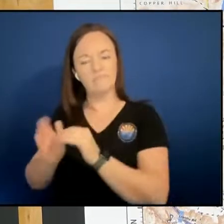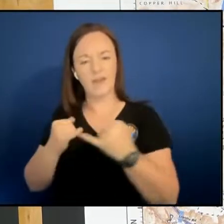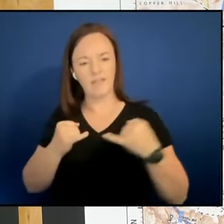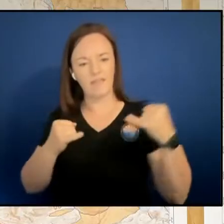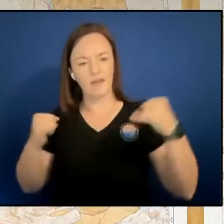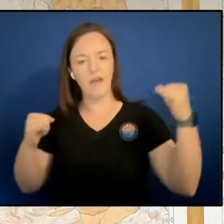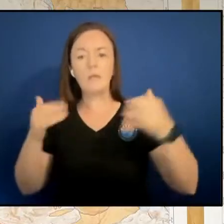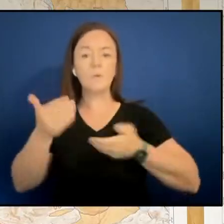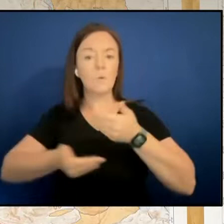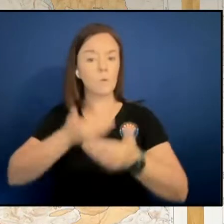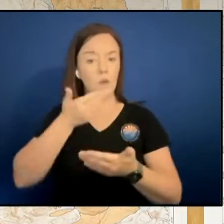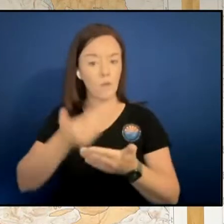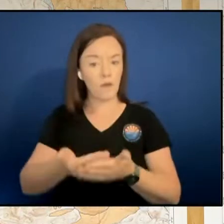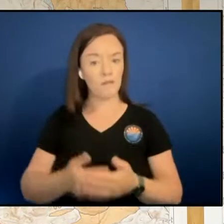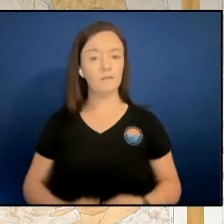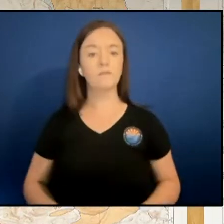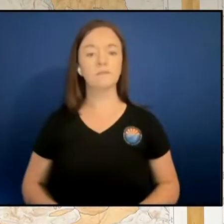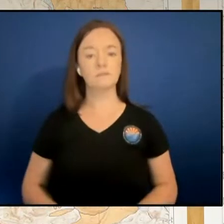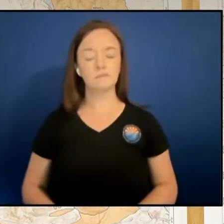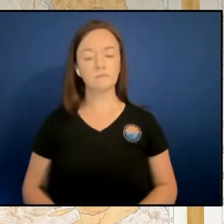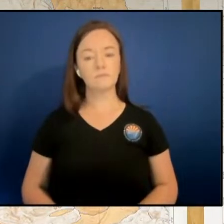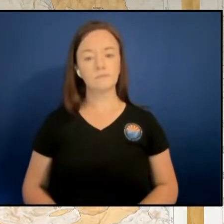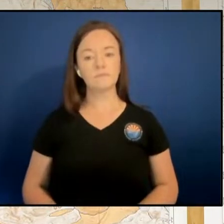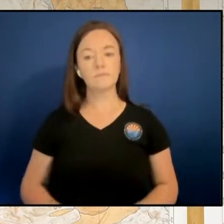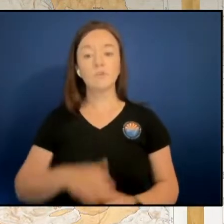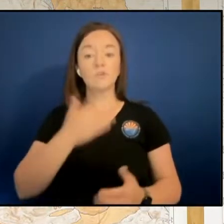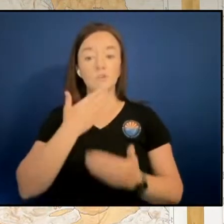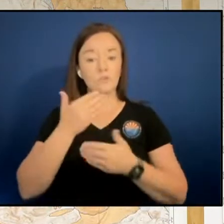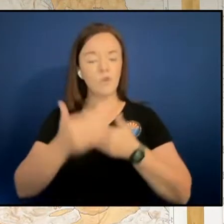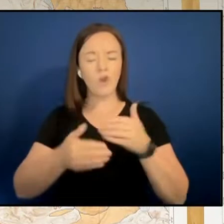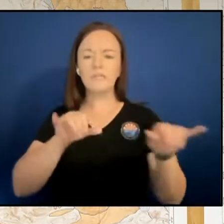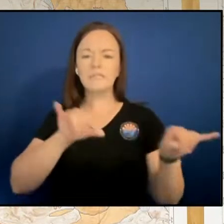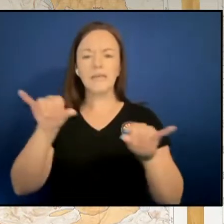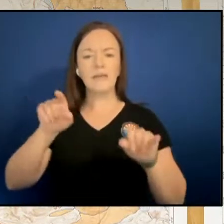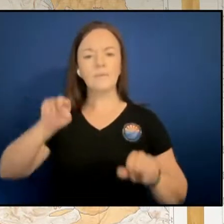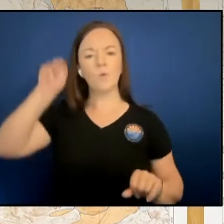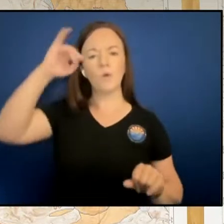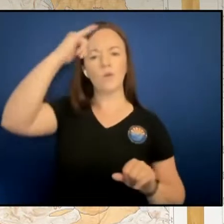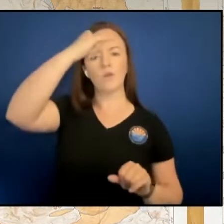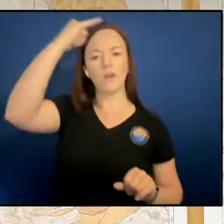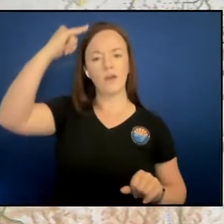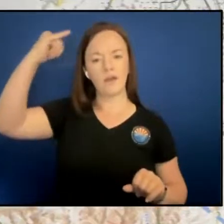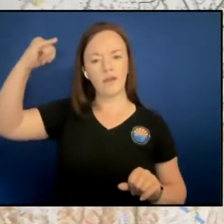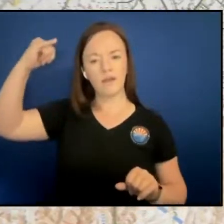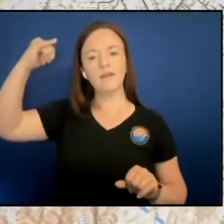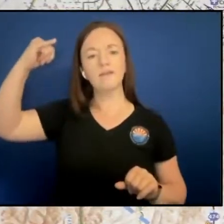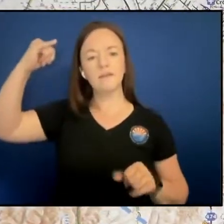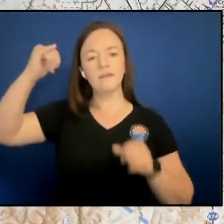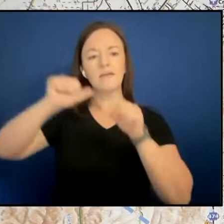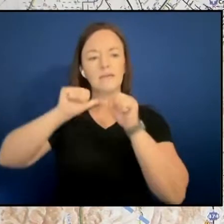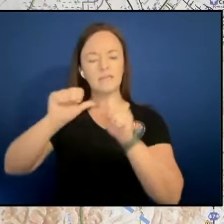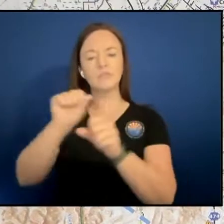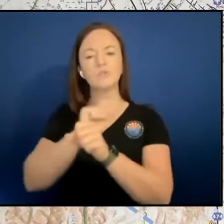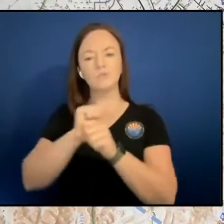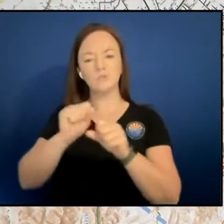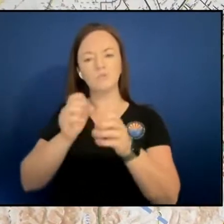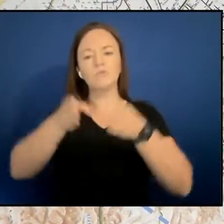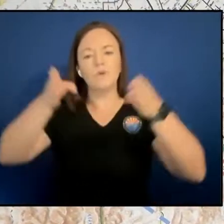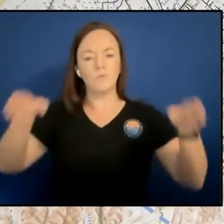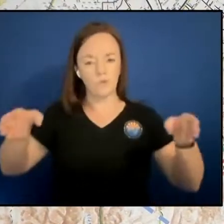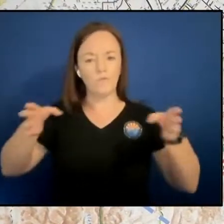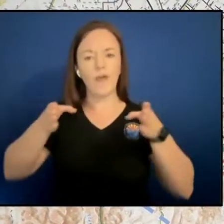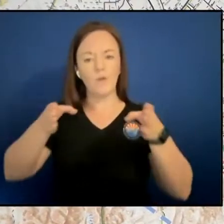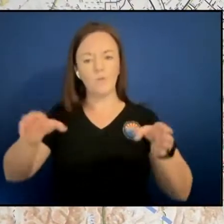well, and they're making good progress. Same thing up here on the northern line. They're continuing to work to improve the road from the 518 back